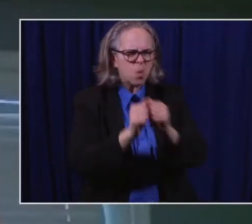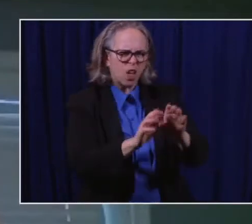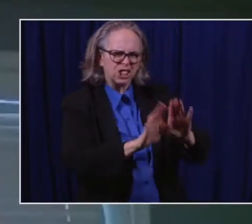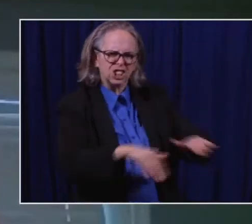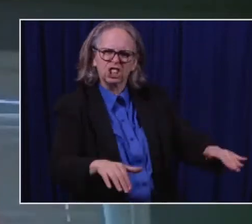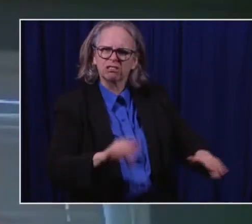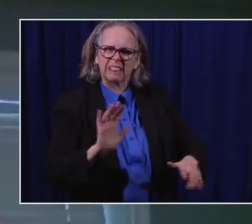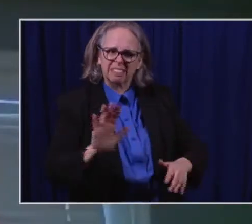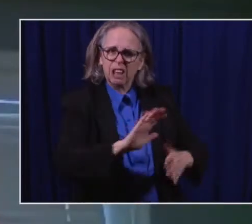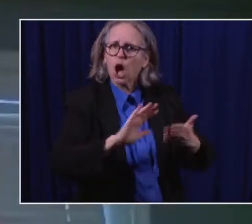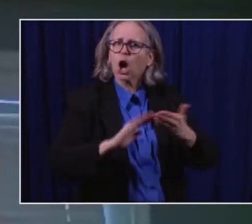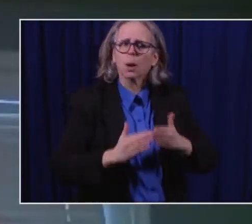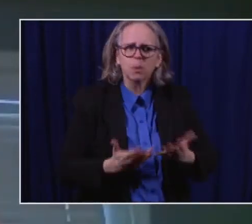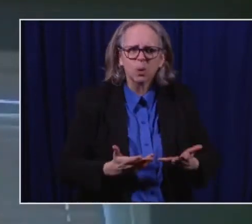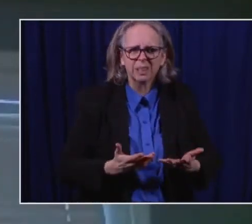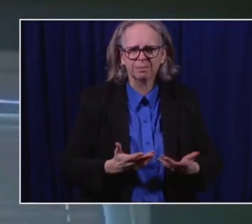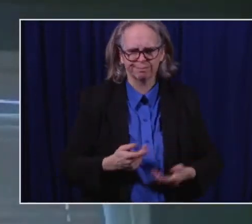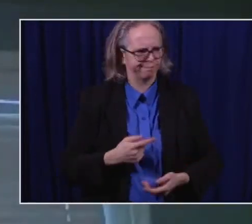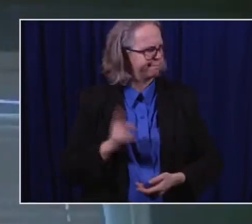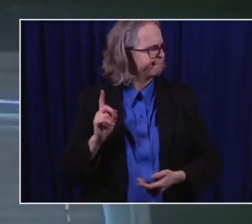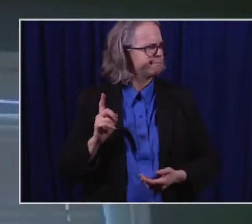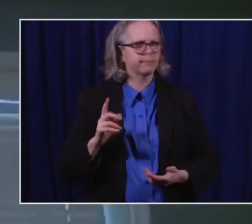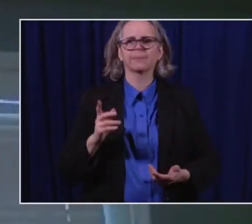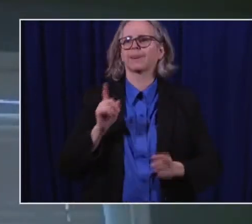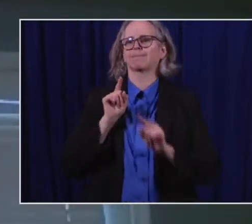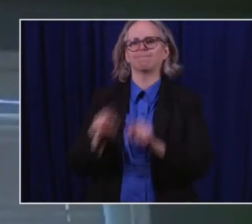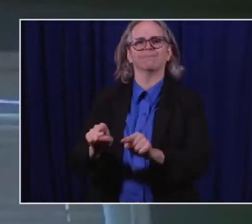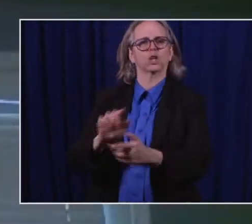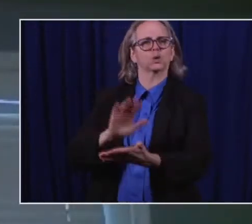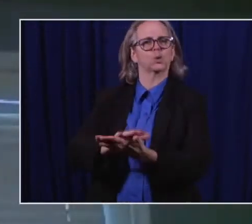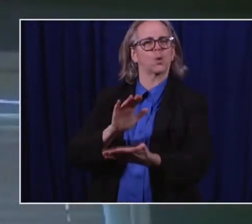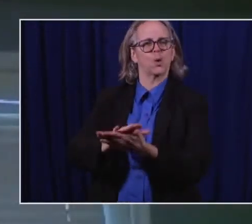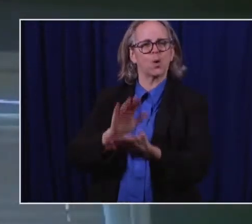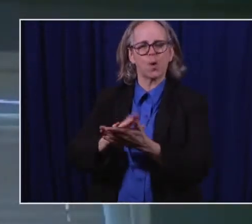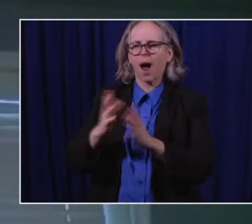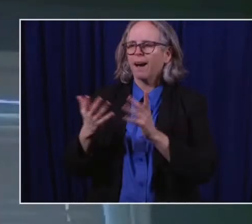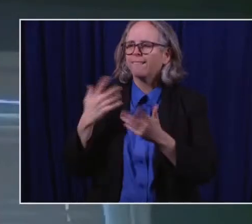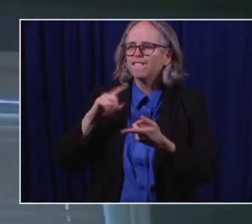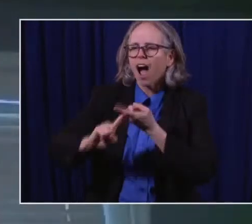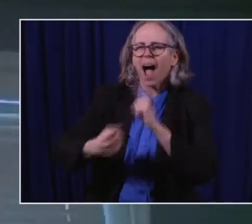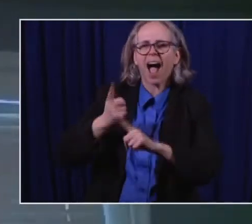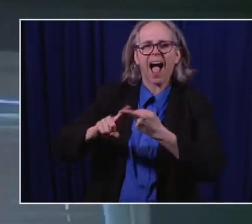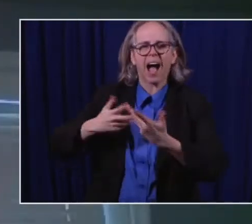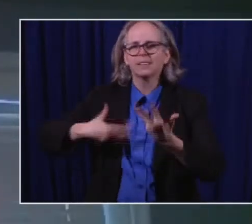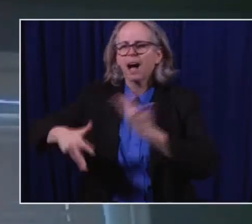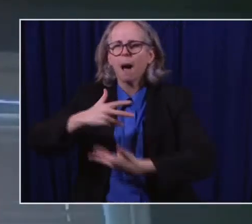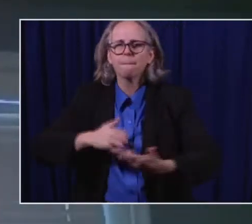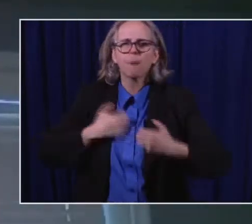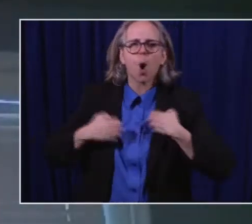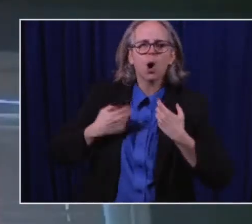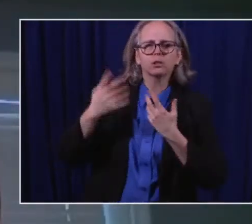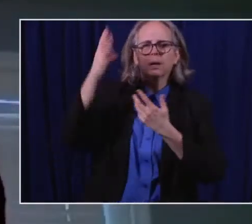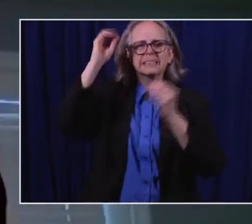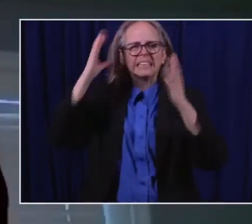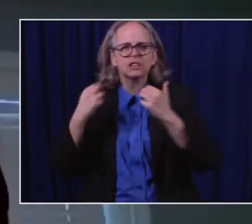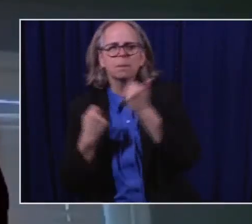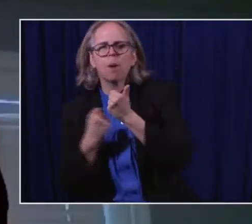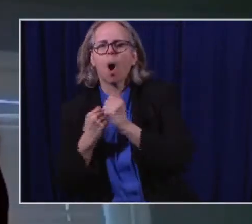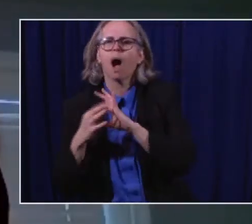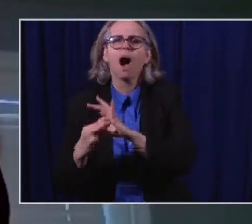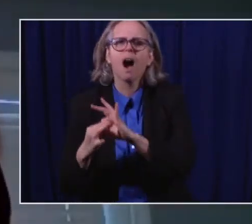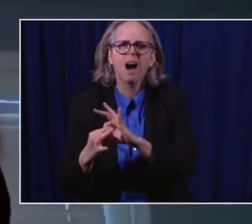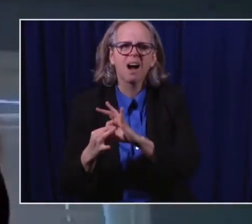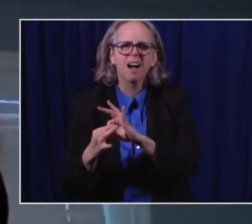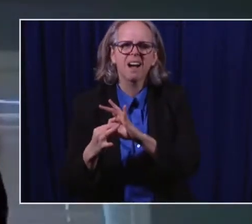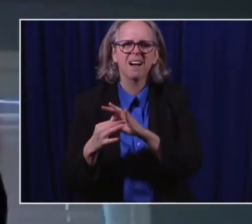the social and emotional connections that kids feel with friends, classmates, extracurriculars, teachers, and more. Mrs.